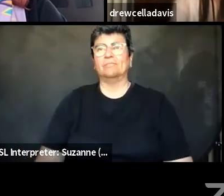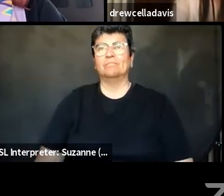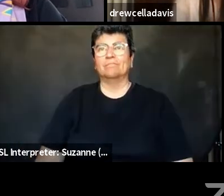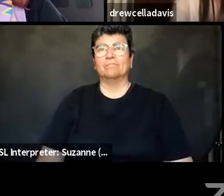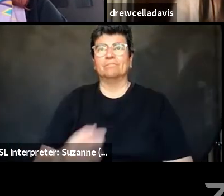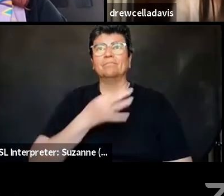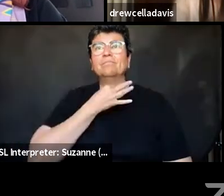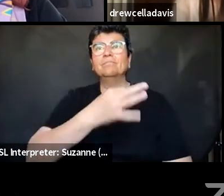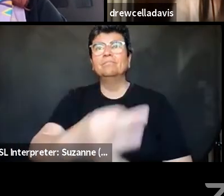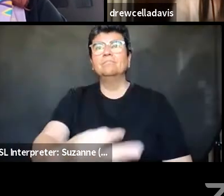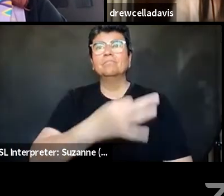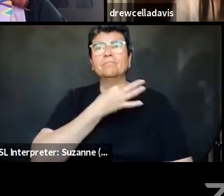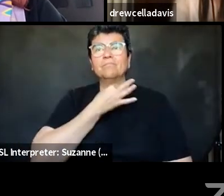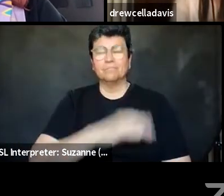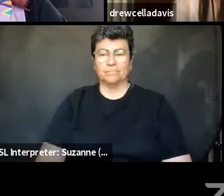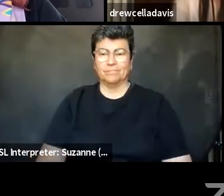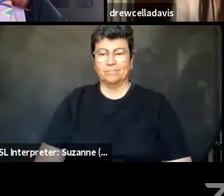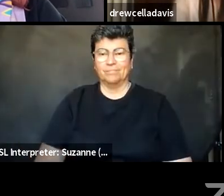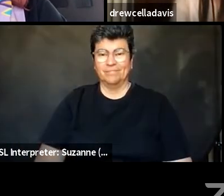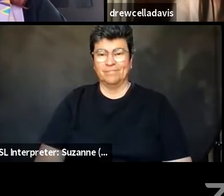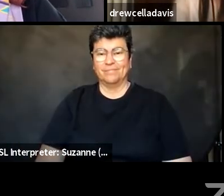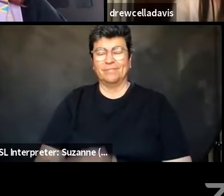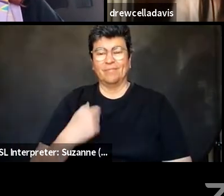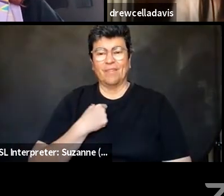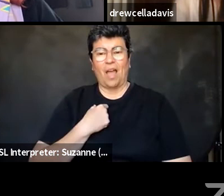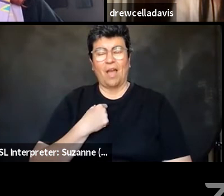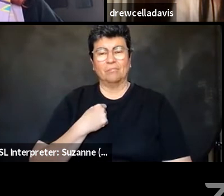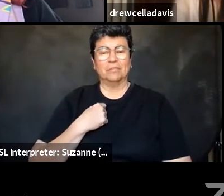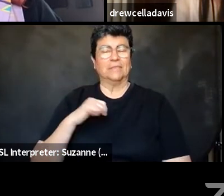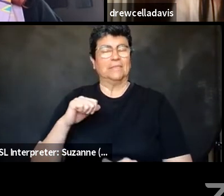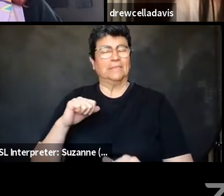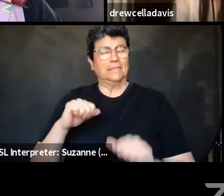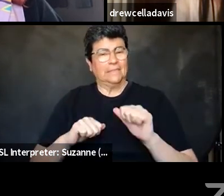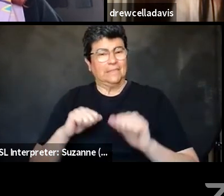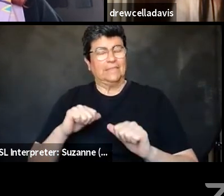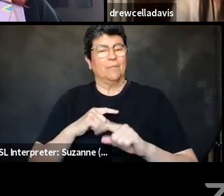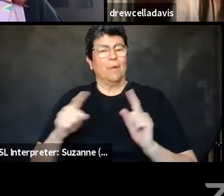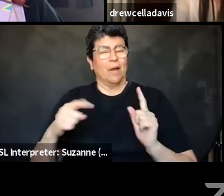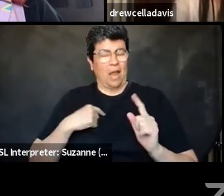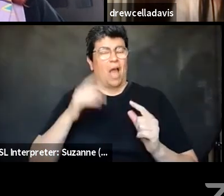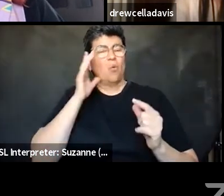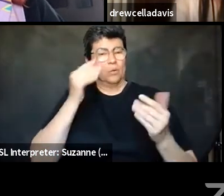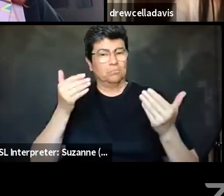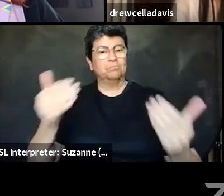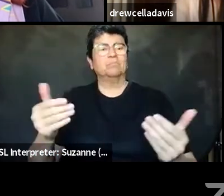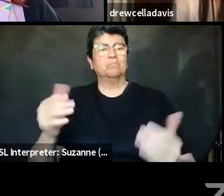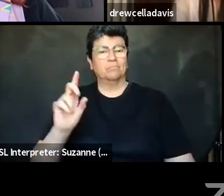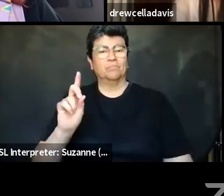And I'm reluctant, but I will be doing it.